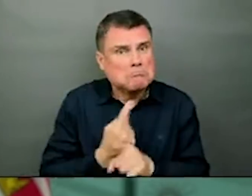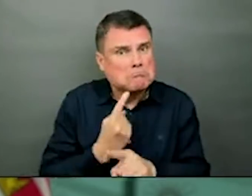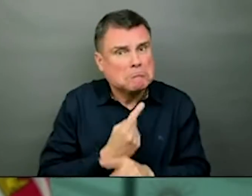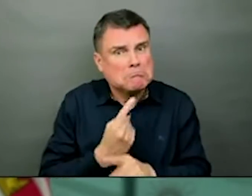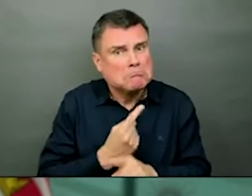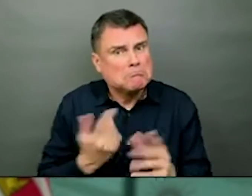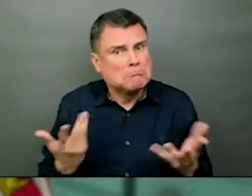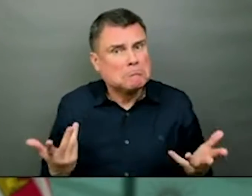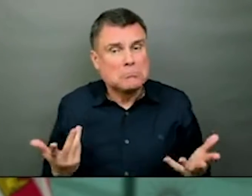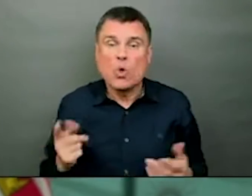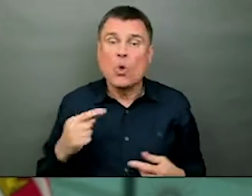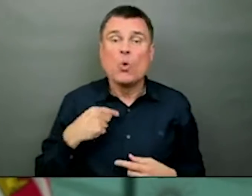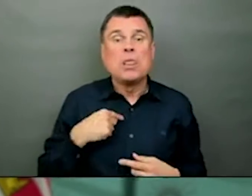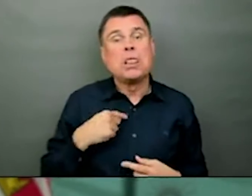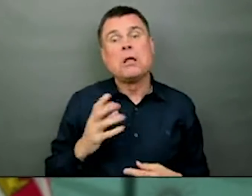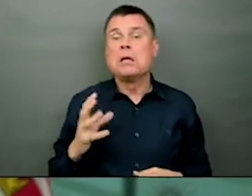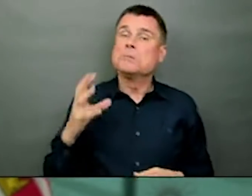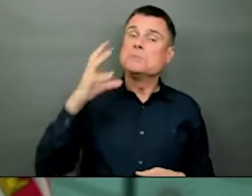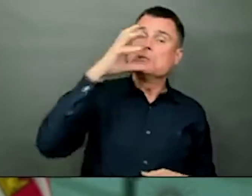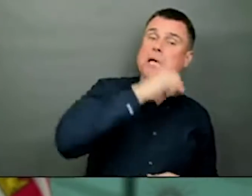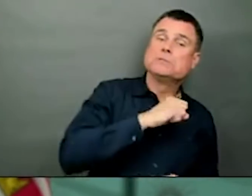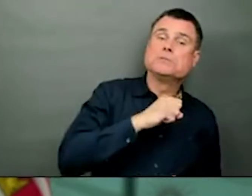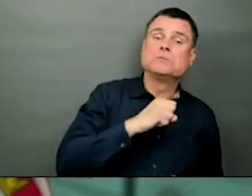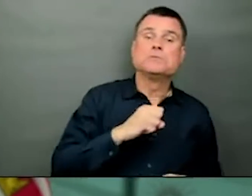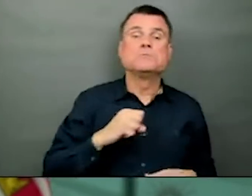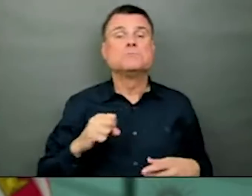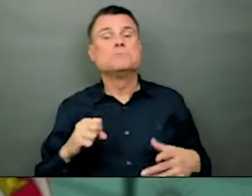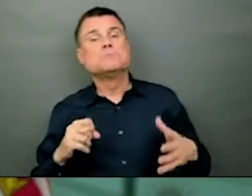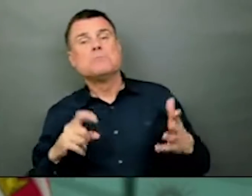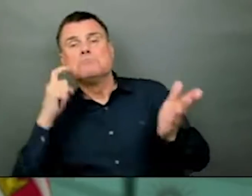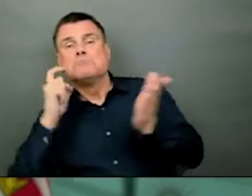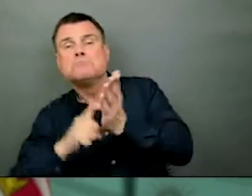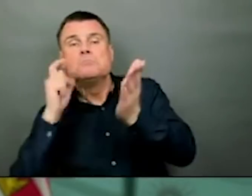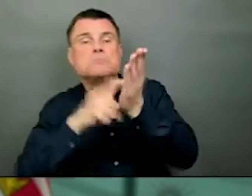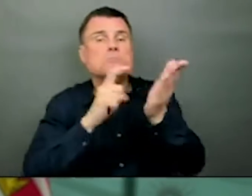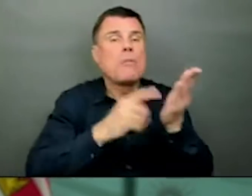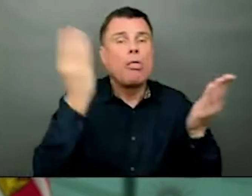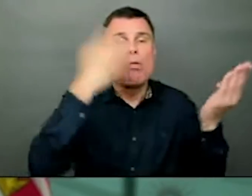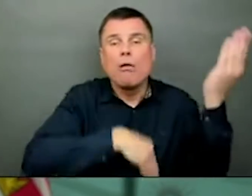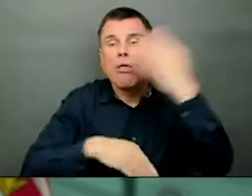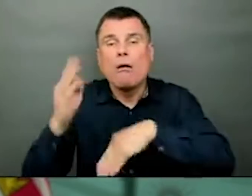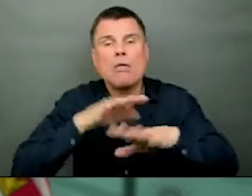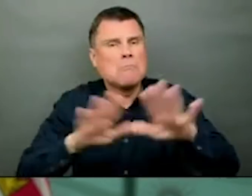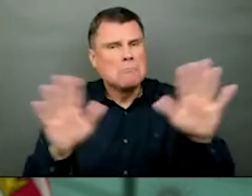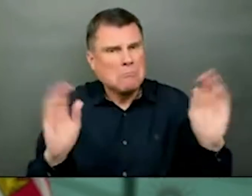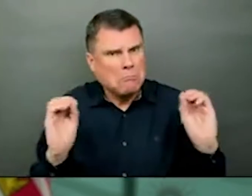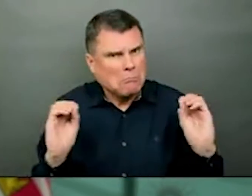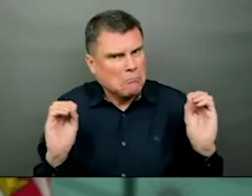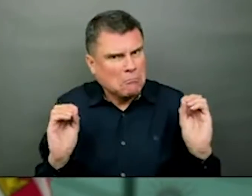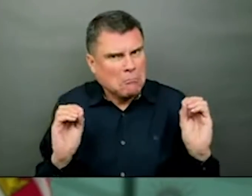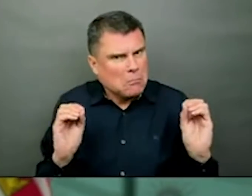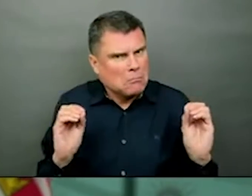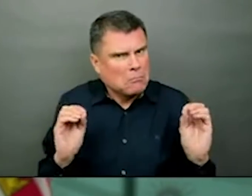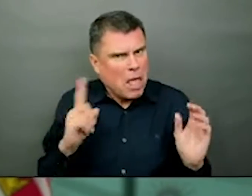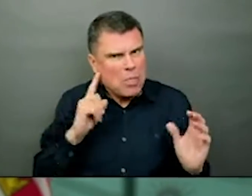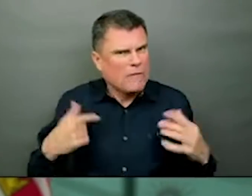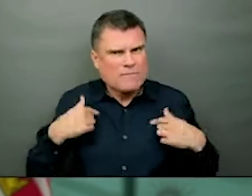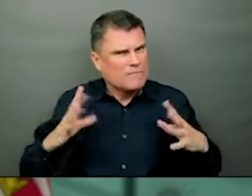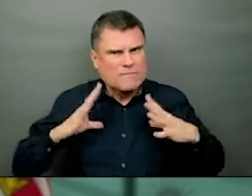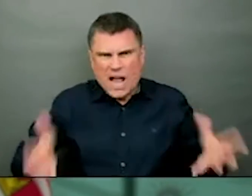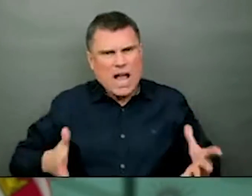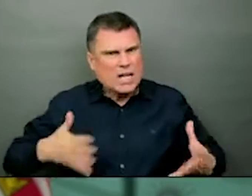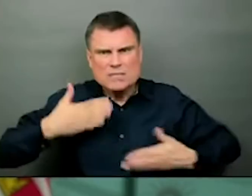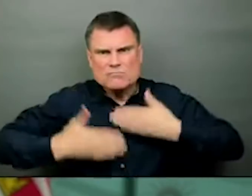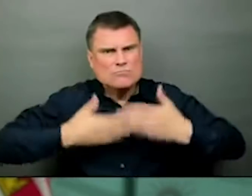substantial number of cases. And the idea of proactively going out and testing asymptomatically is something that